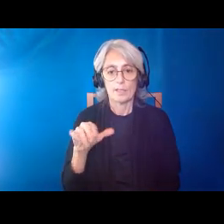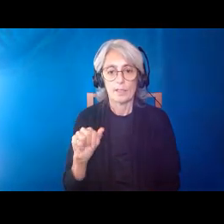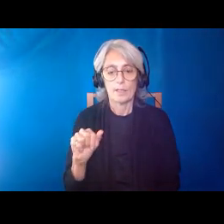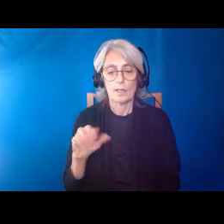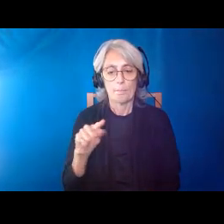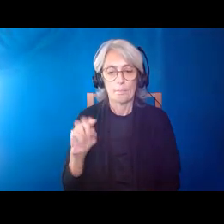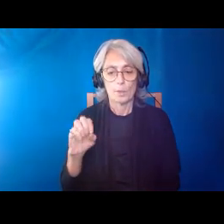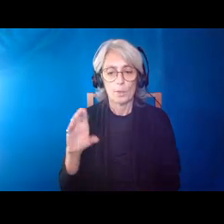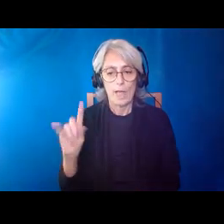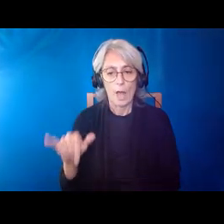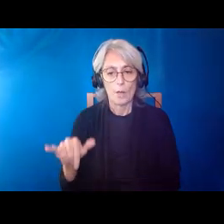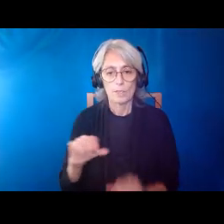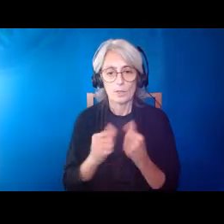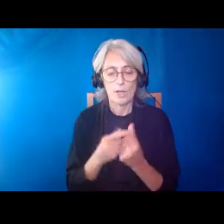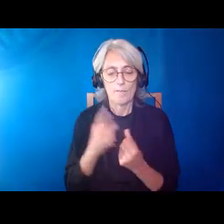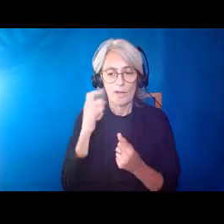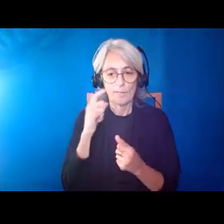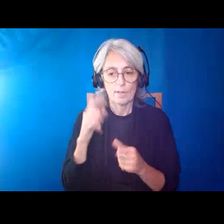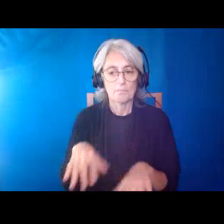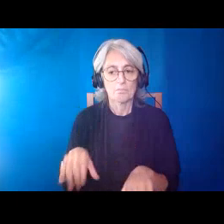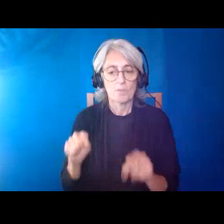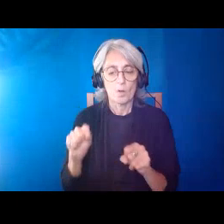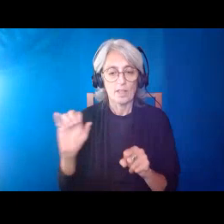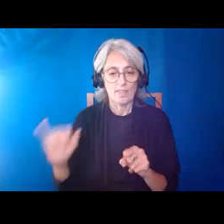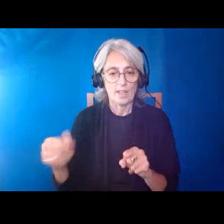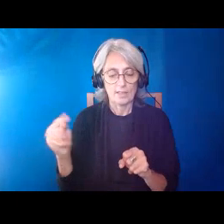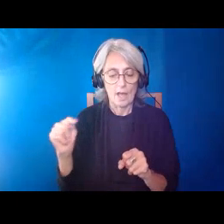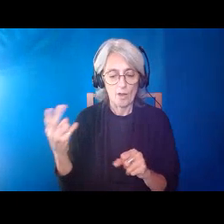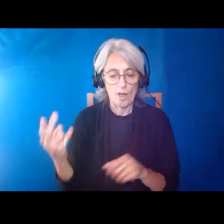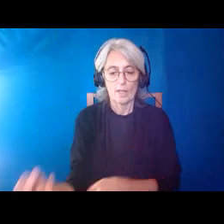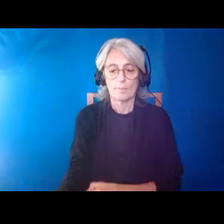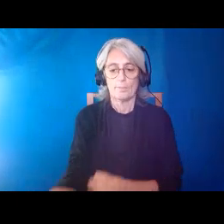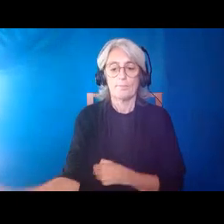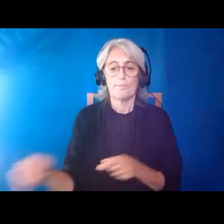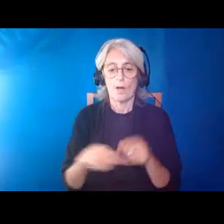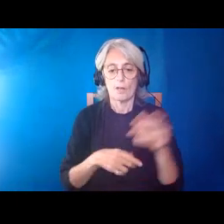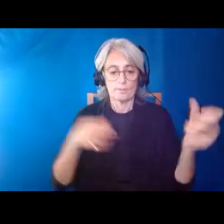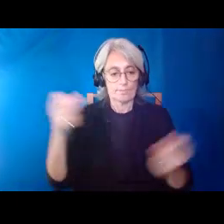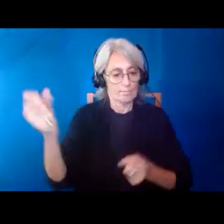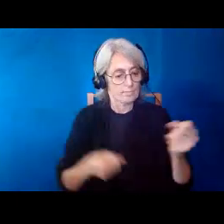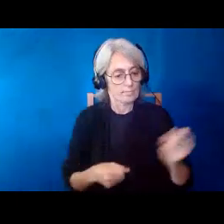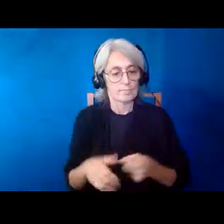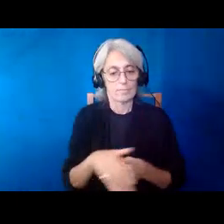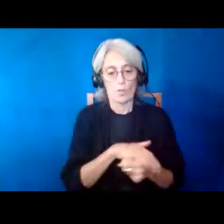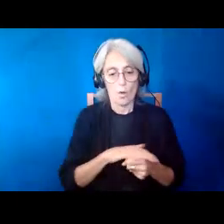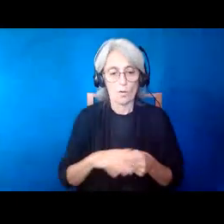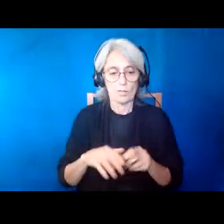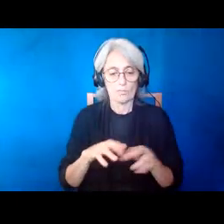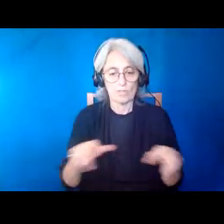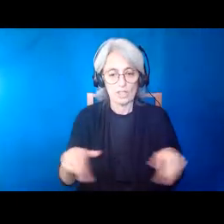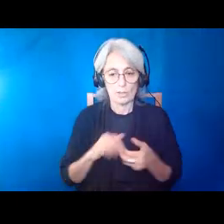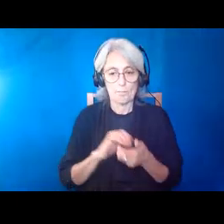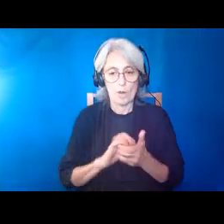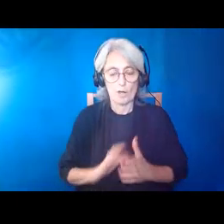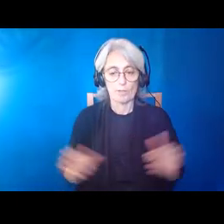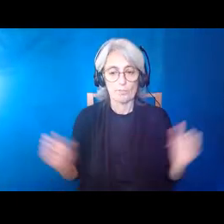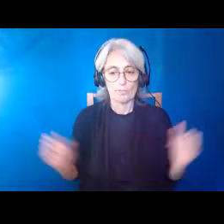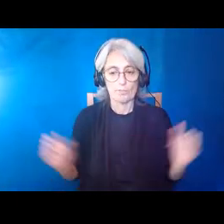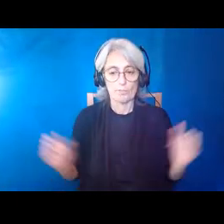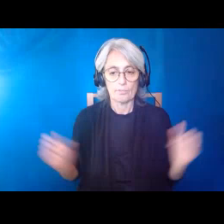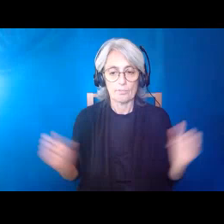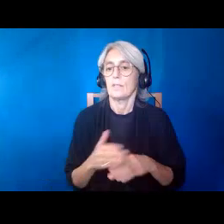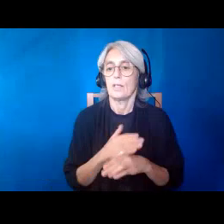of Governments for hosting us for that town hall and for bringing together many local and regional partners to share with the Commission the